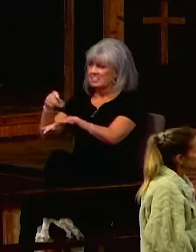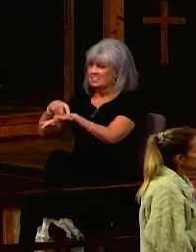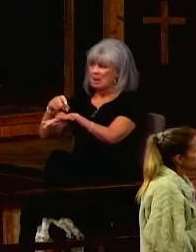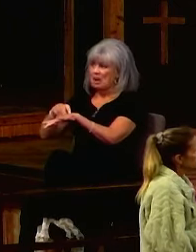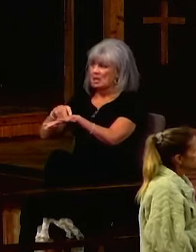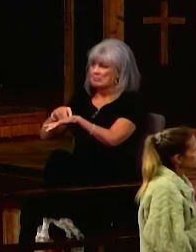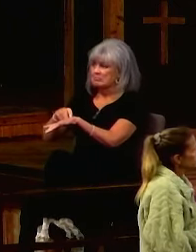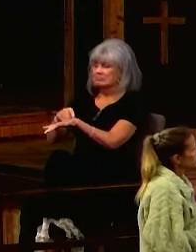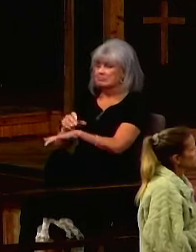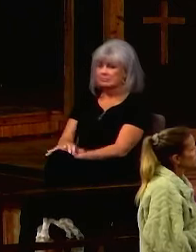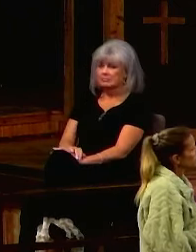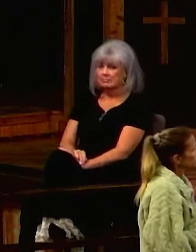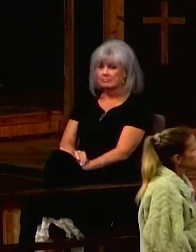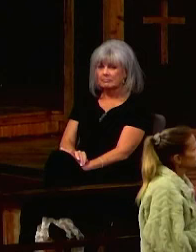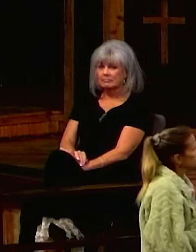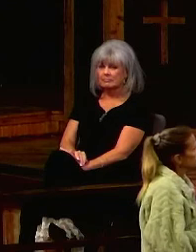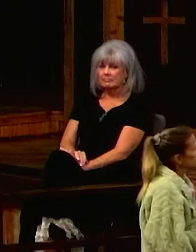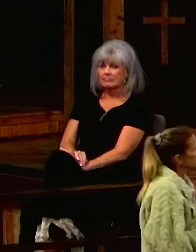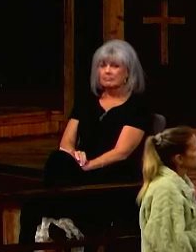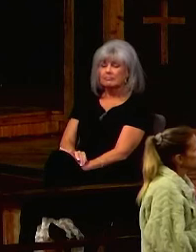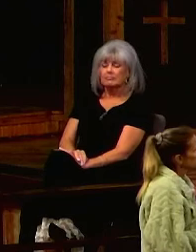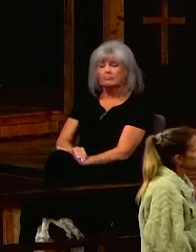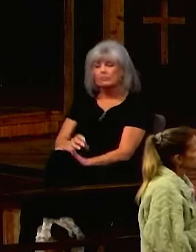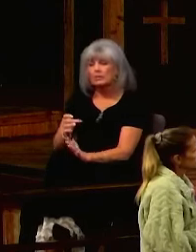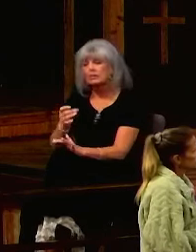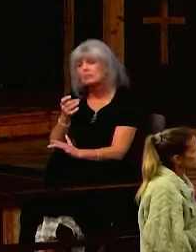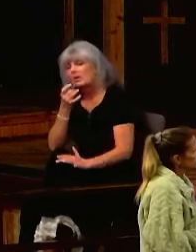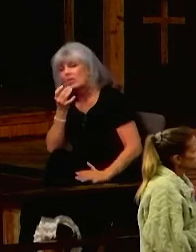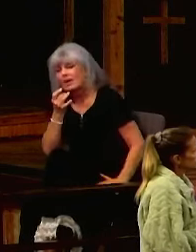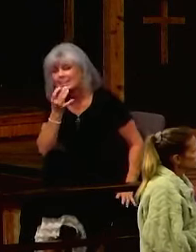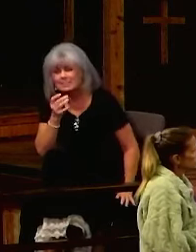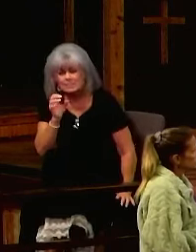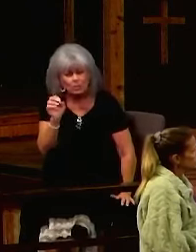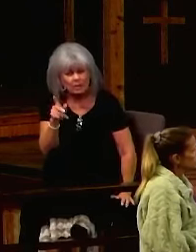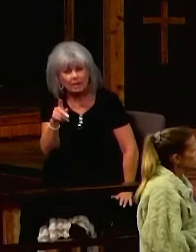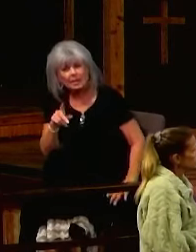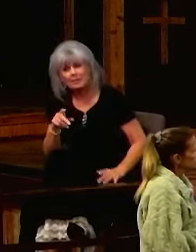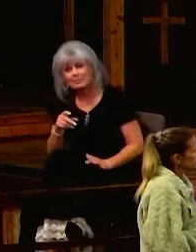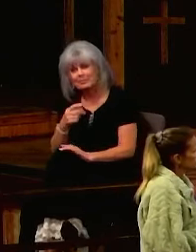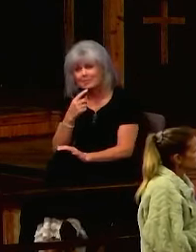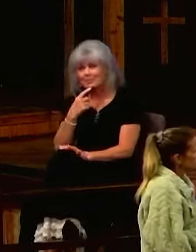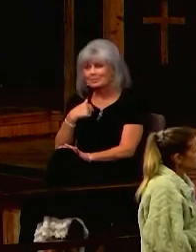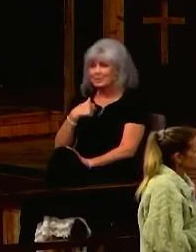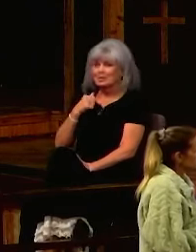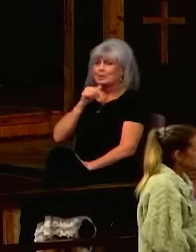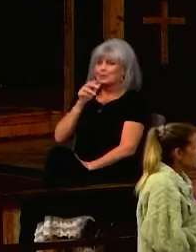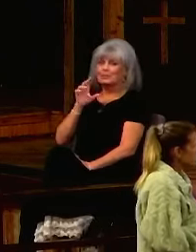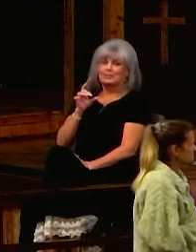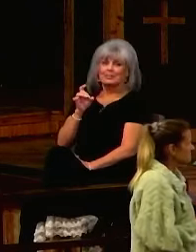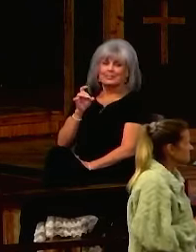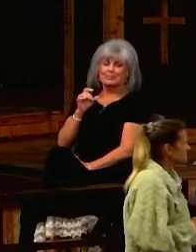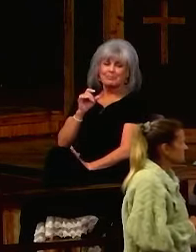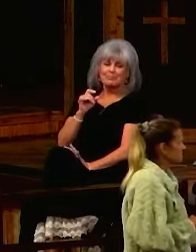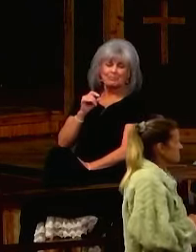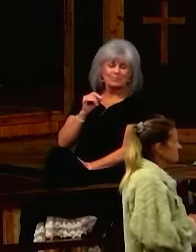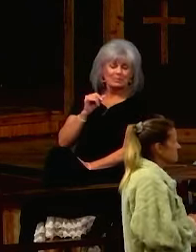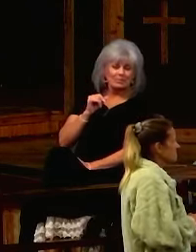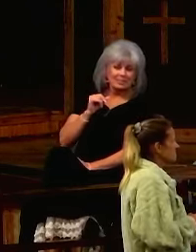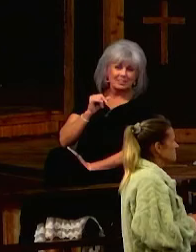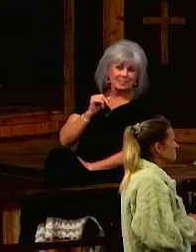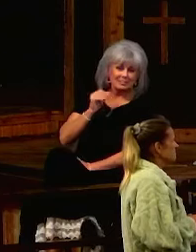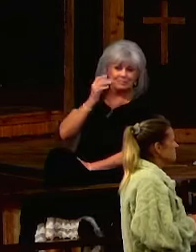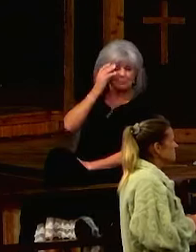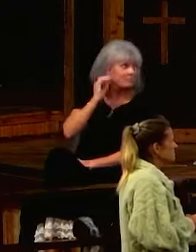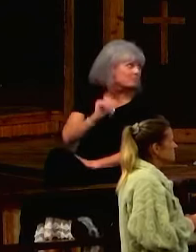October. Because perimeter lights are okay? Please tell me that's not of the devil. No, perimeter lights is okay, but if